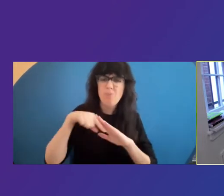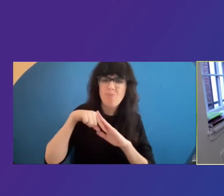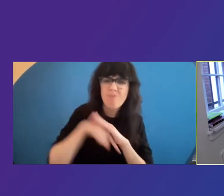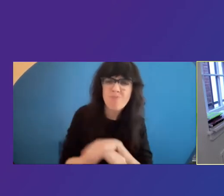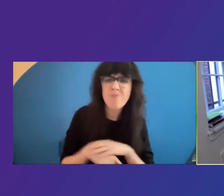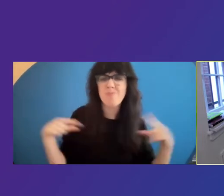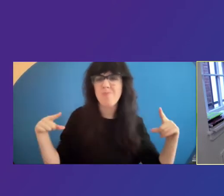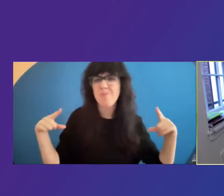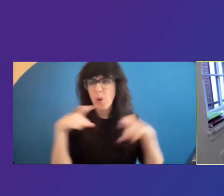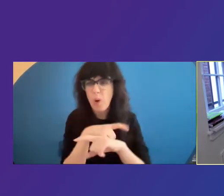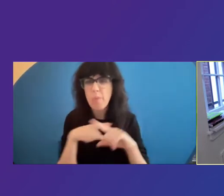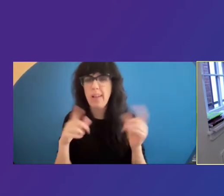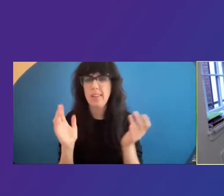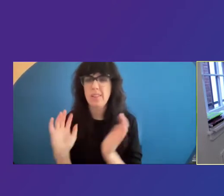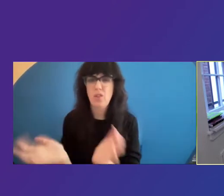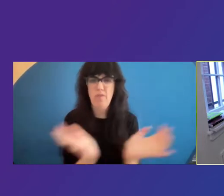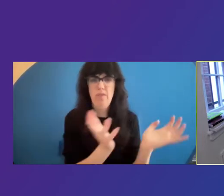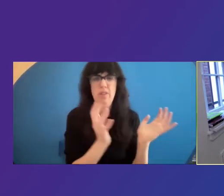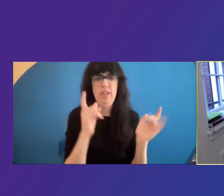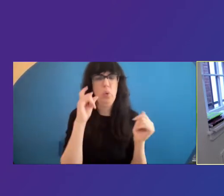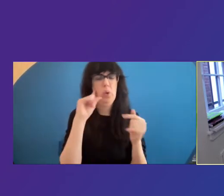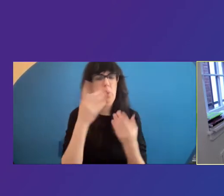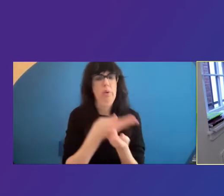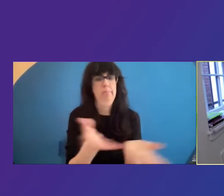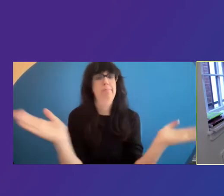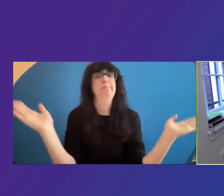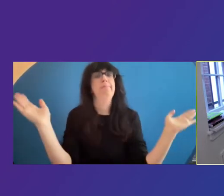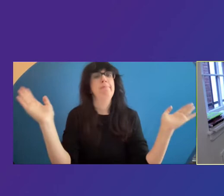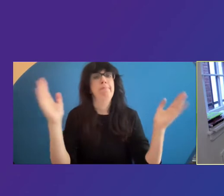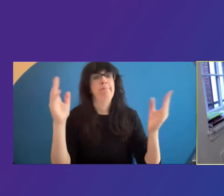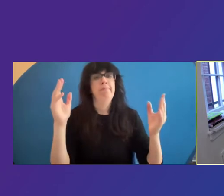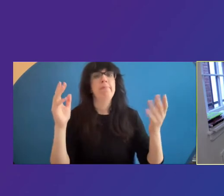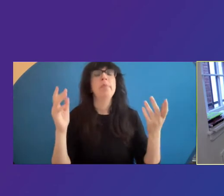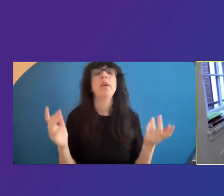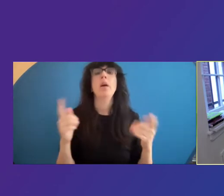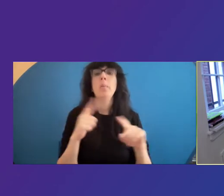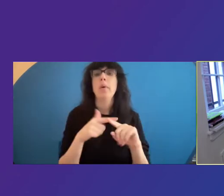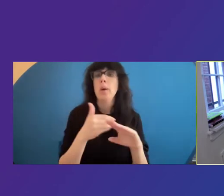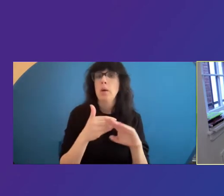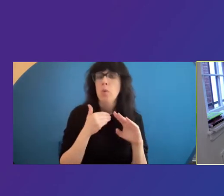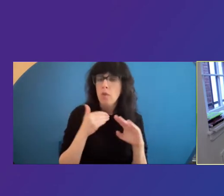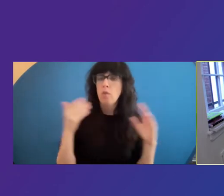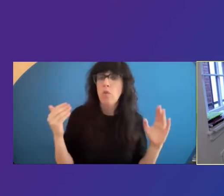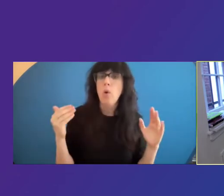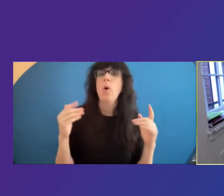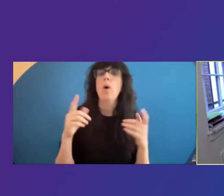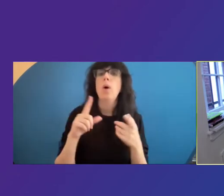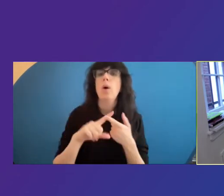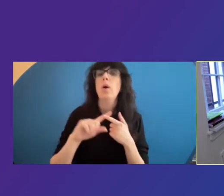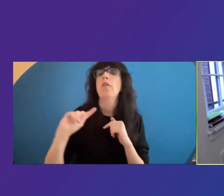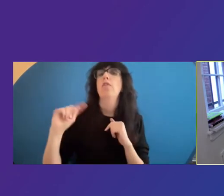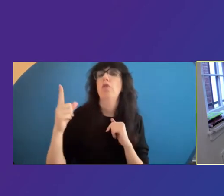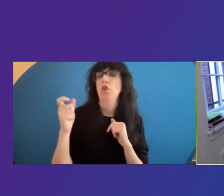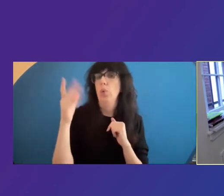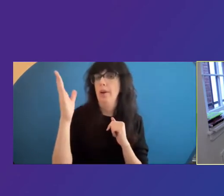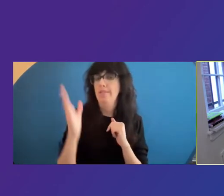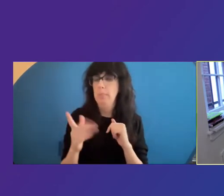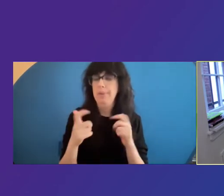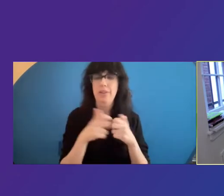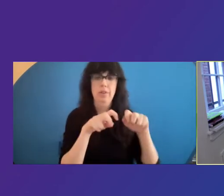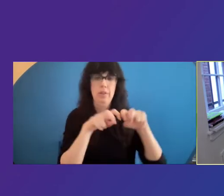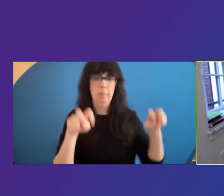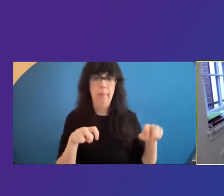complex conversation this morning. And before we get into it, we'll take some time now for the speakers in this morning's panel